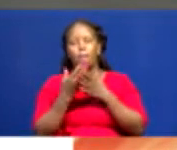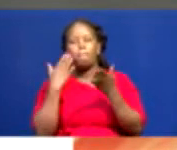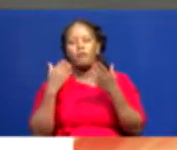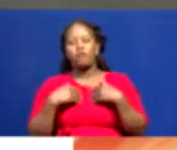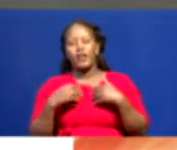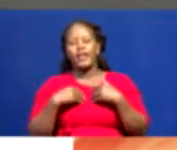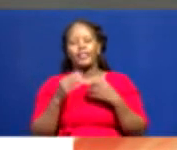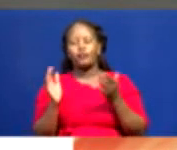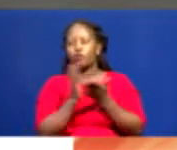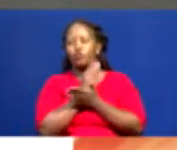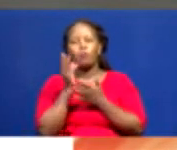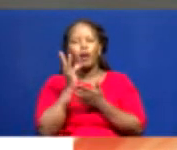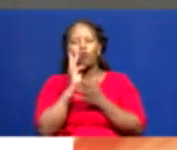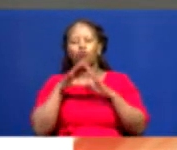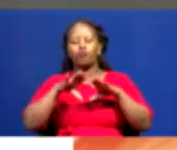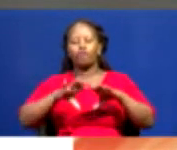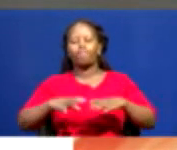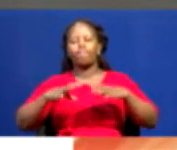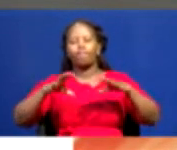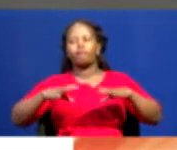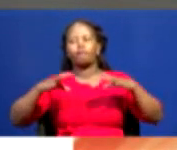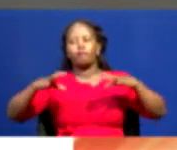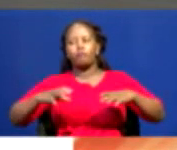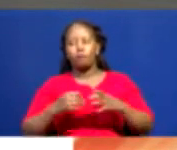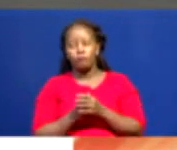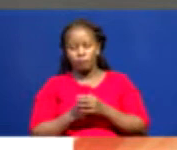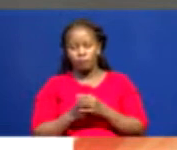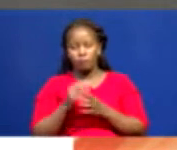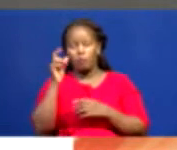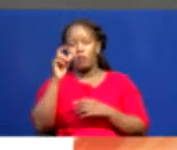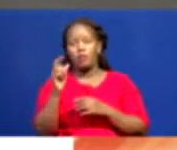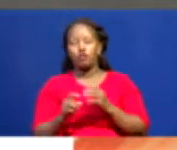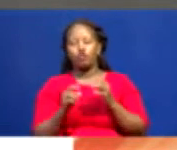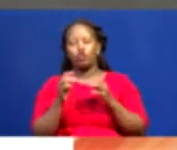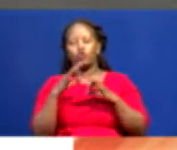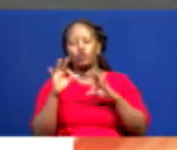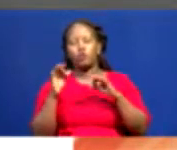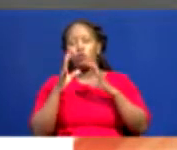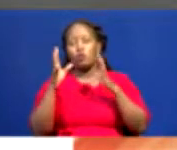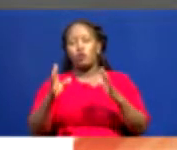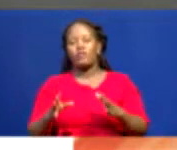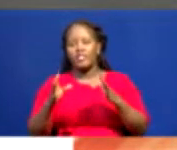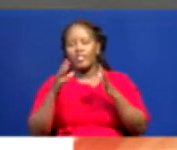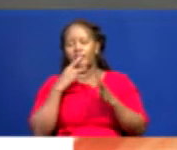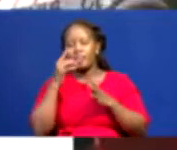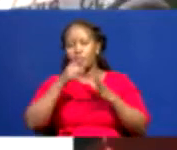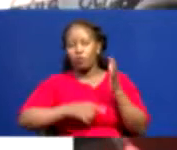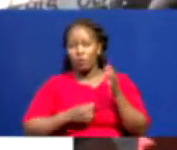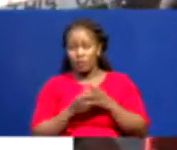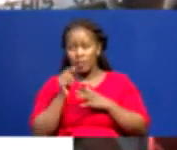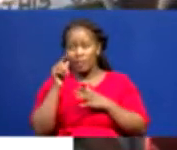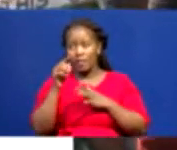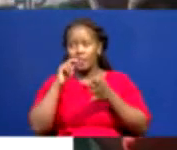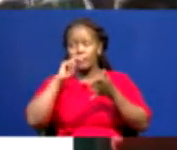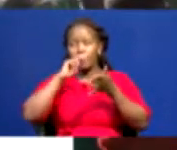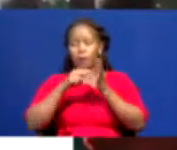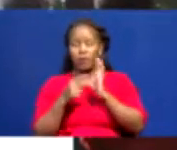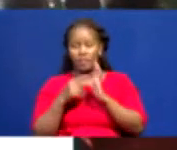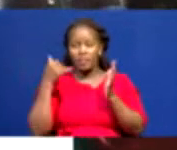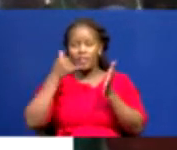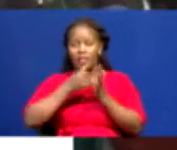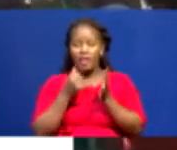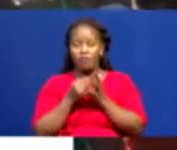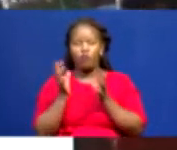by floods. Child Fund Africa Regional Senior Grants Business Officer Harrison Musioki says the project involved drilling